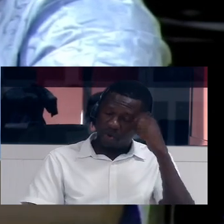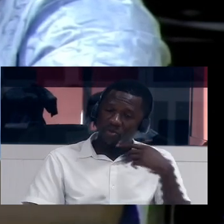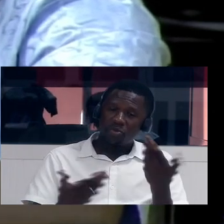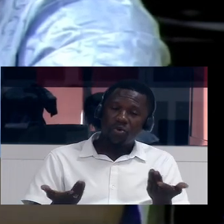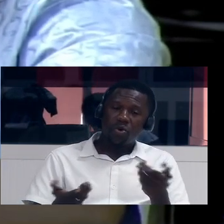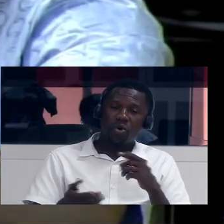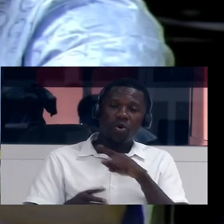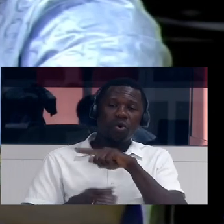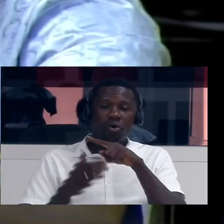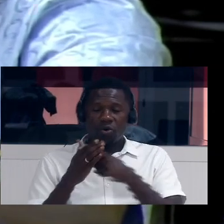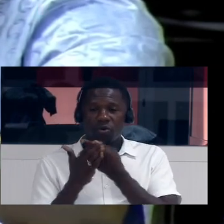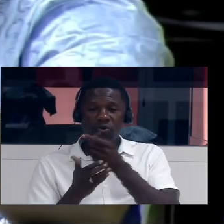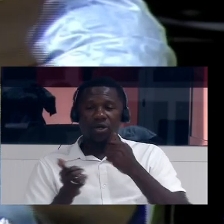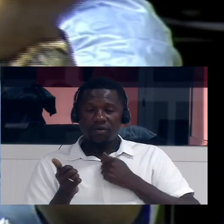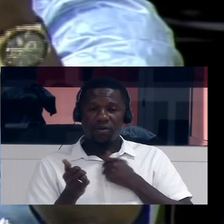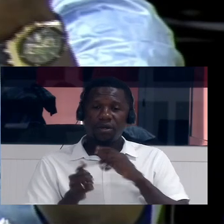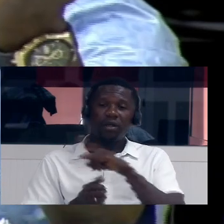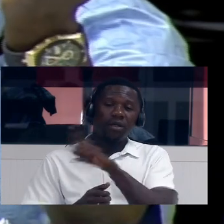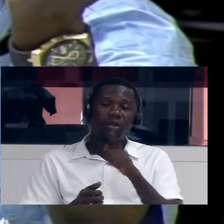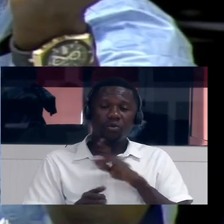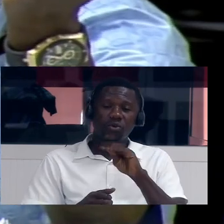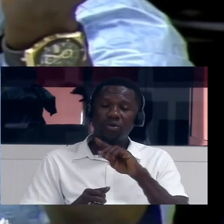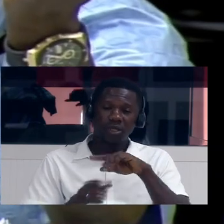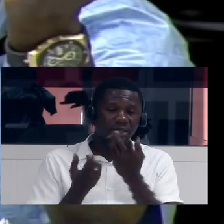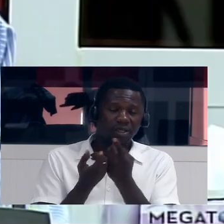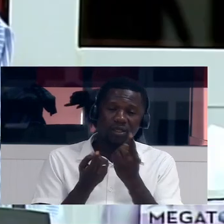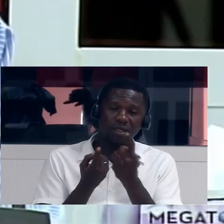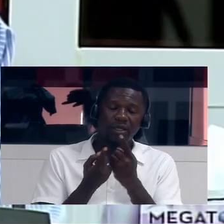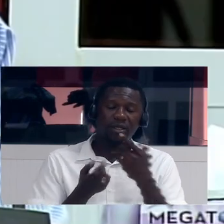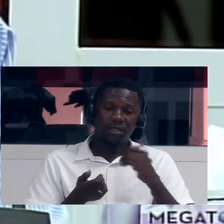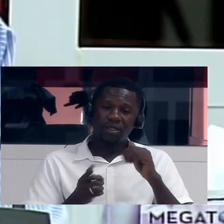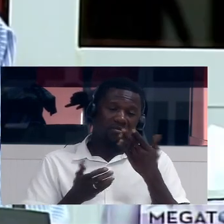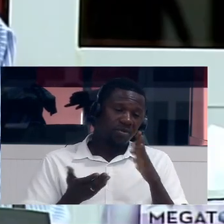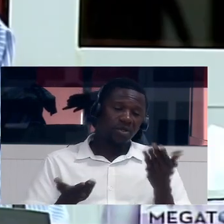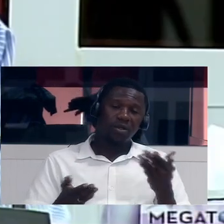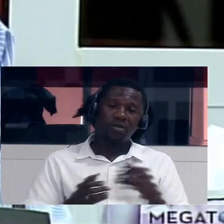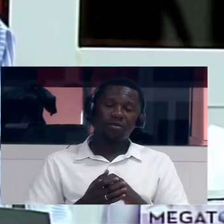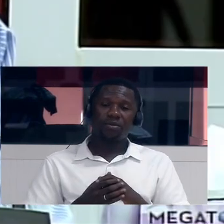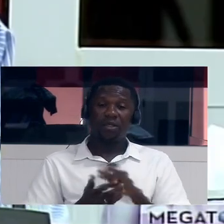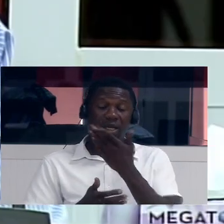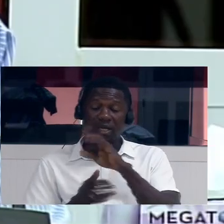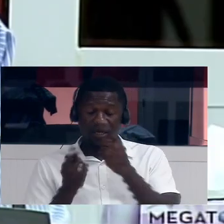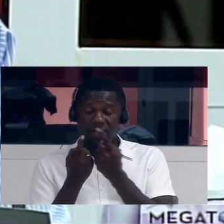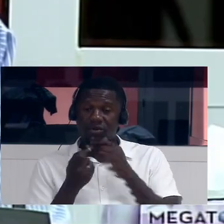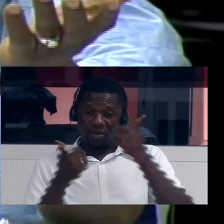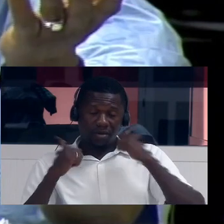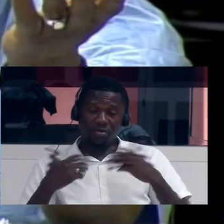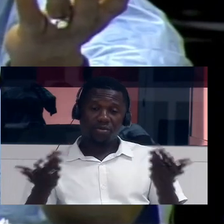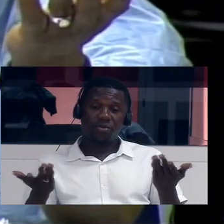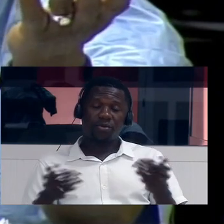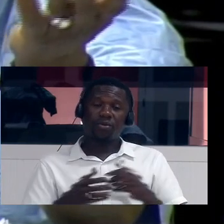that they would do anything else other than the two I have mentioned? Anything could have happened, anything, without guessing. And